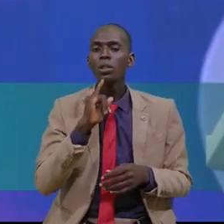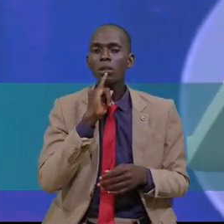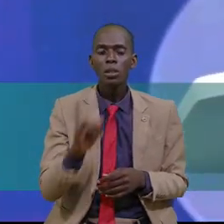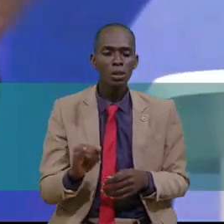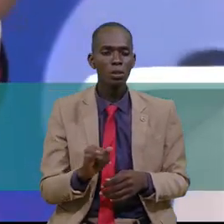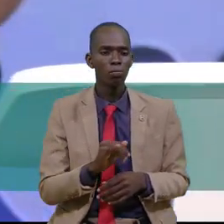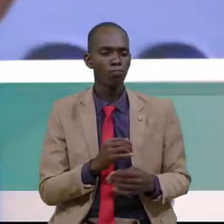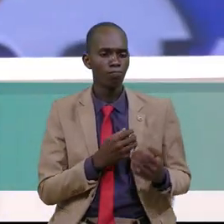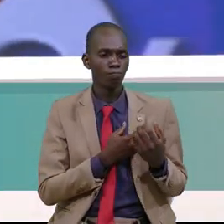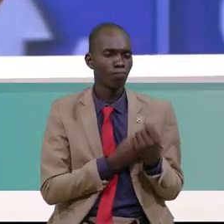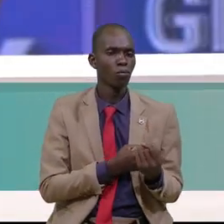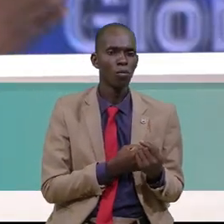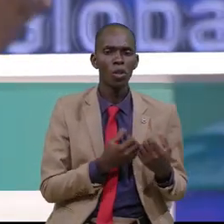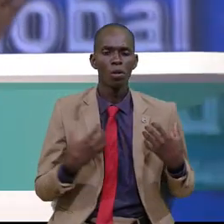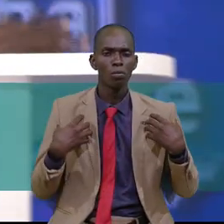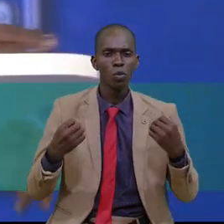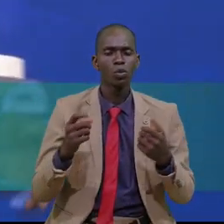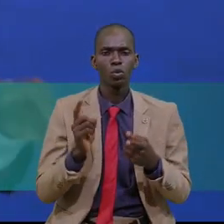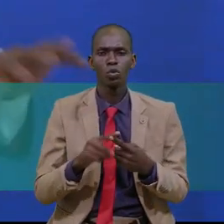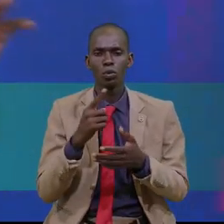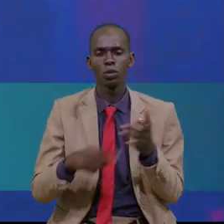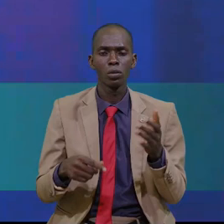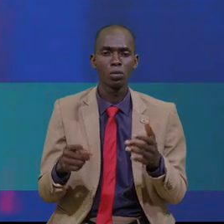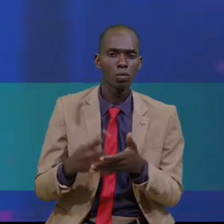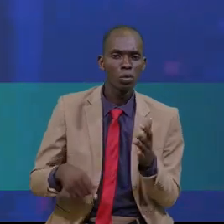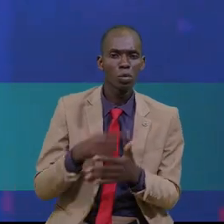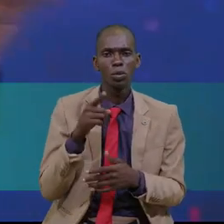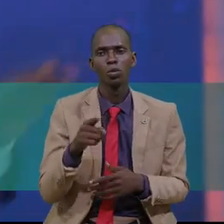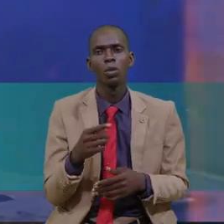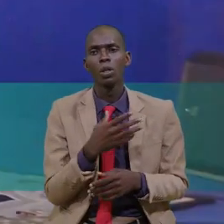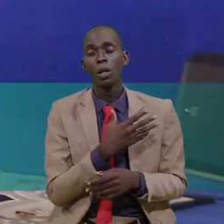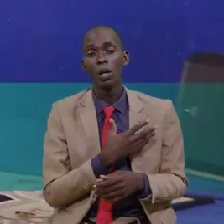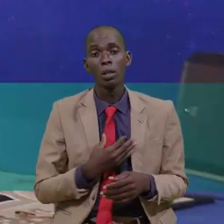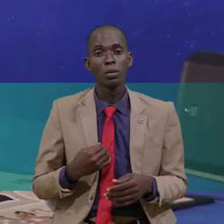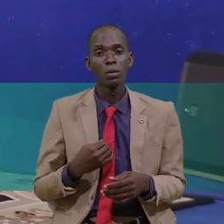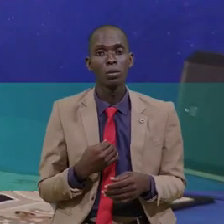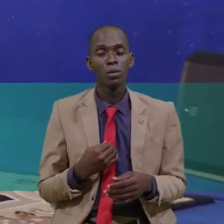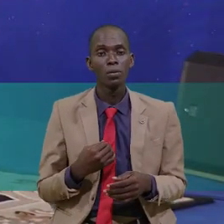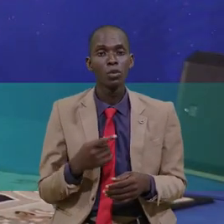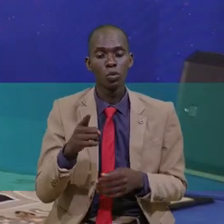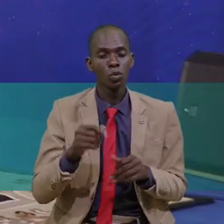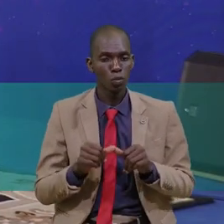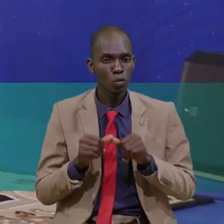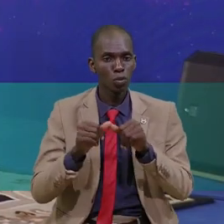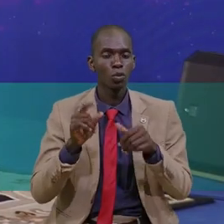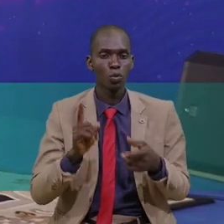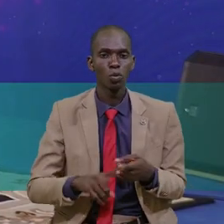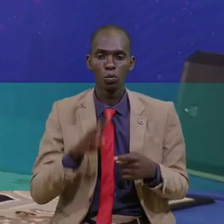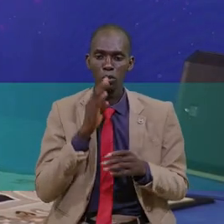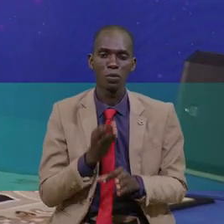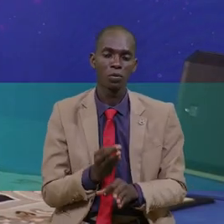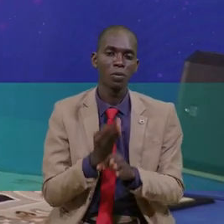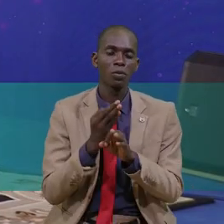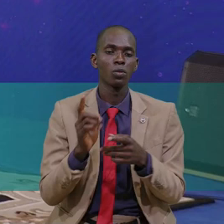yet you keep faithfully to the word of God. That is faithfulness. And show me, who is a Christian,